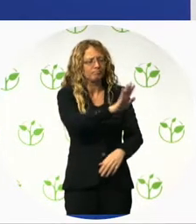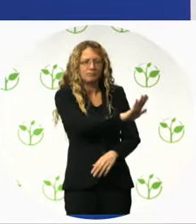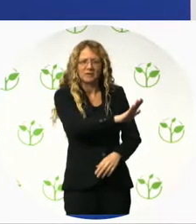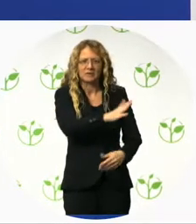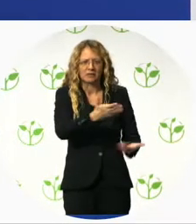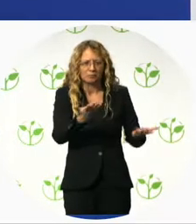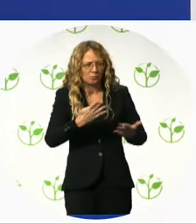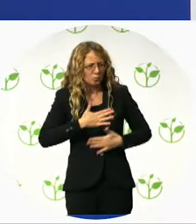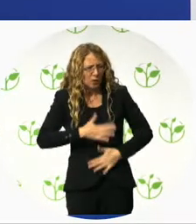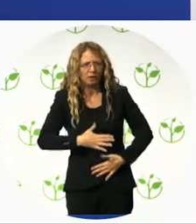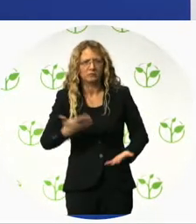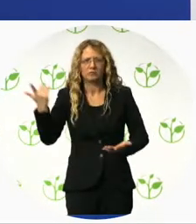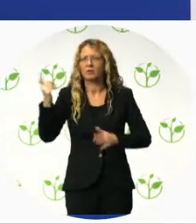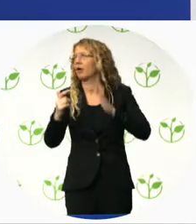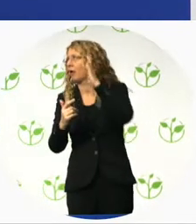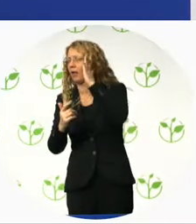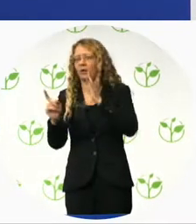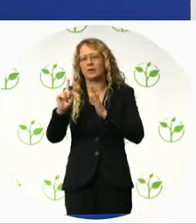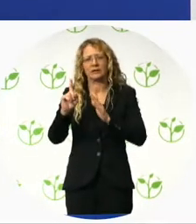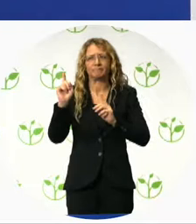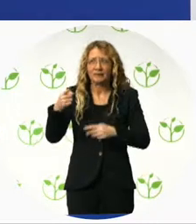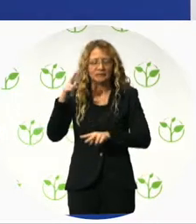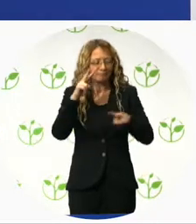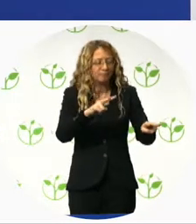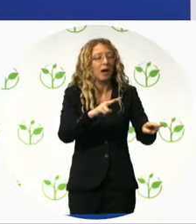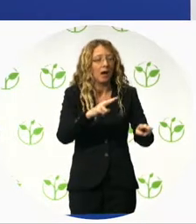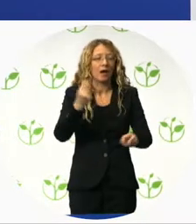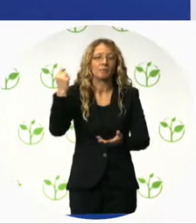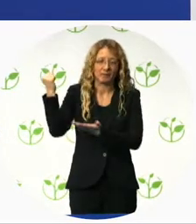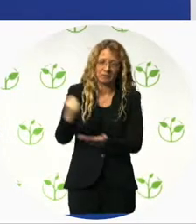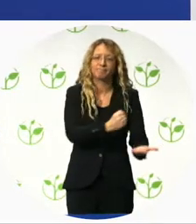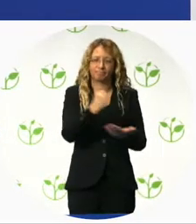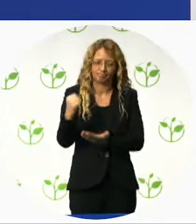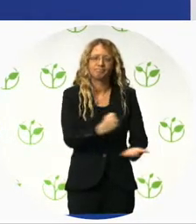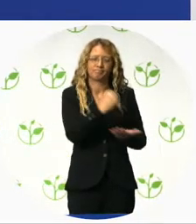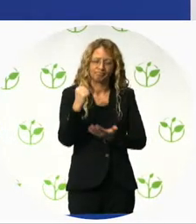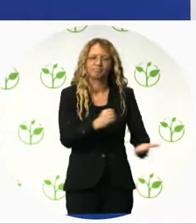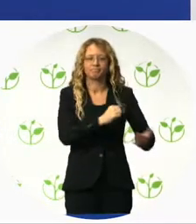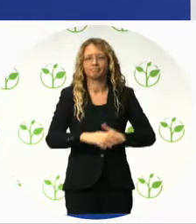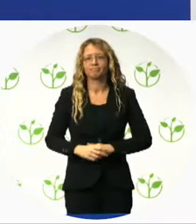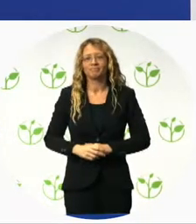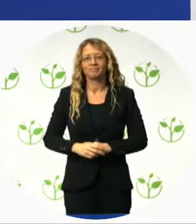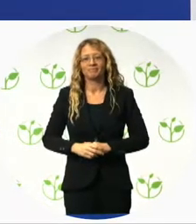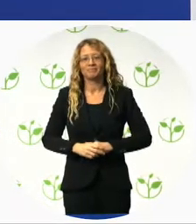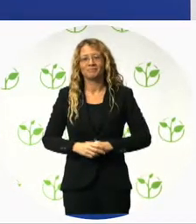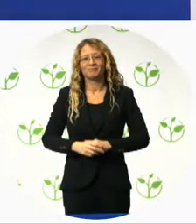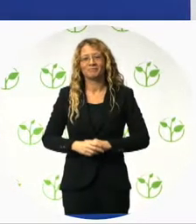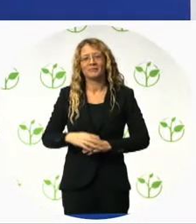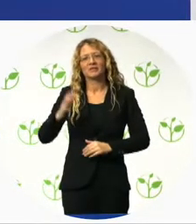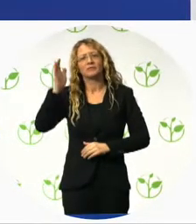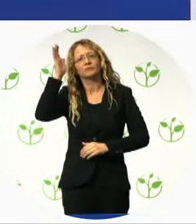We want to have in the future even more functions on behalf of Cine para Todos. We want to be able to